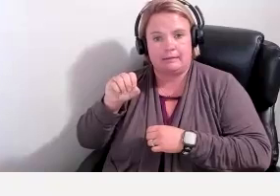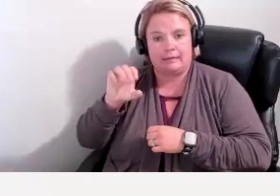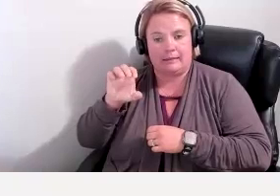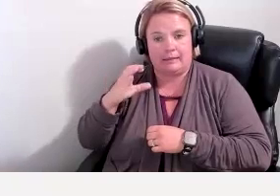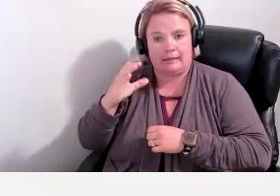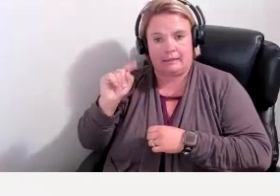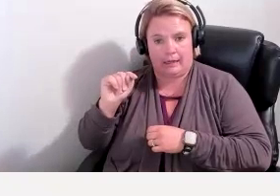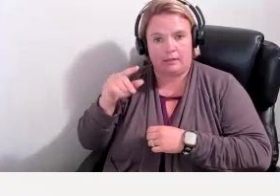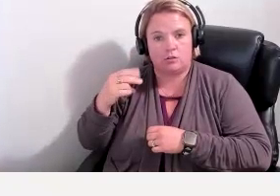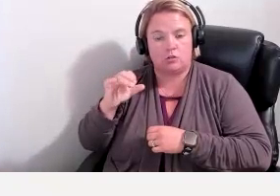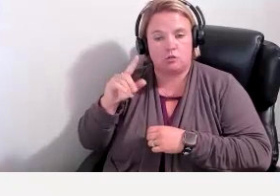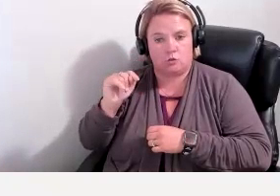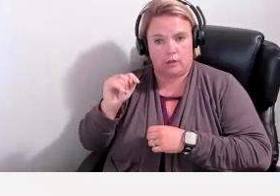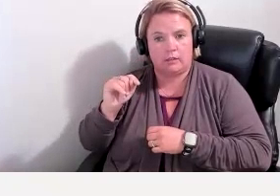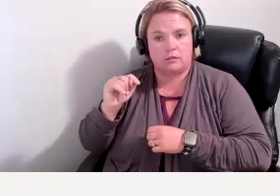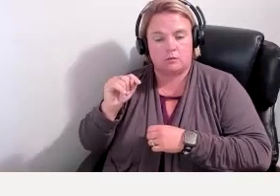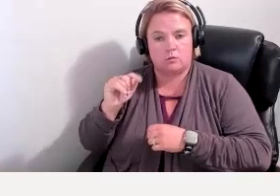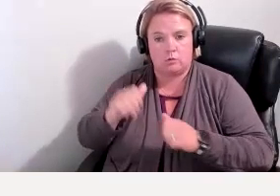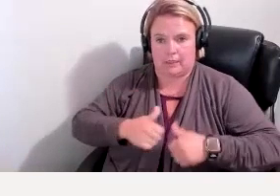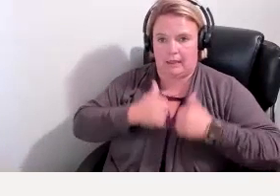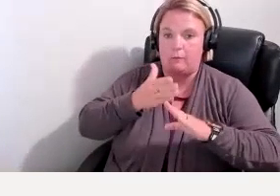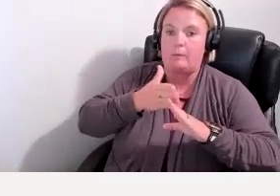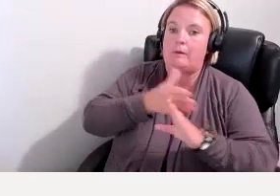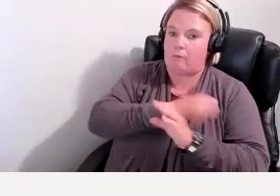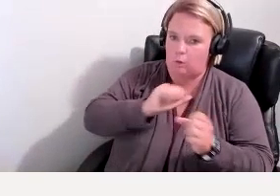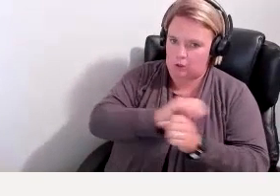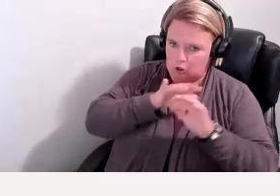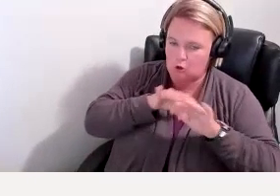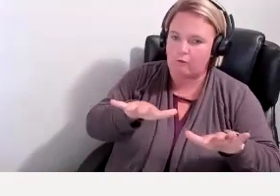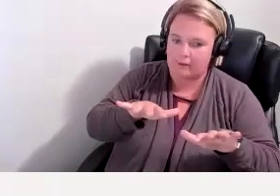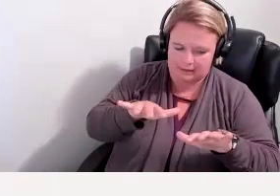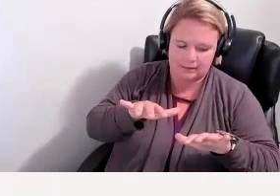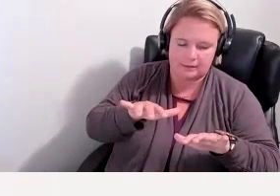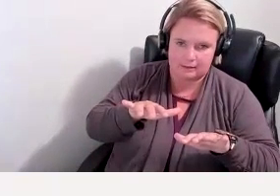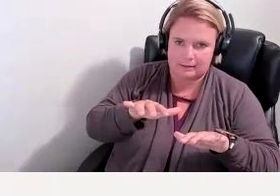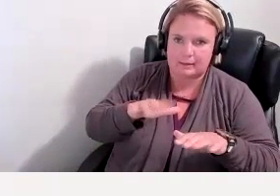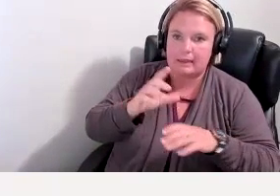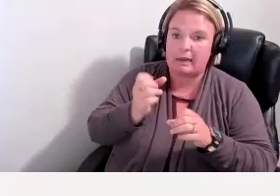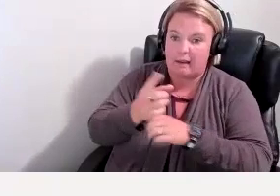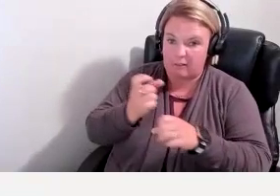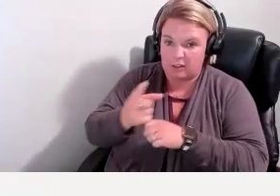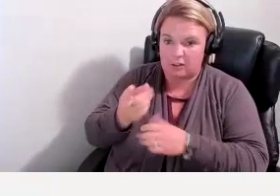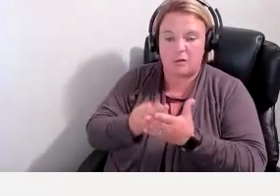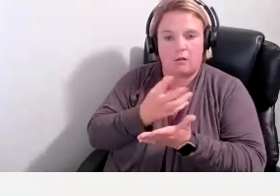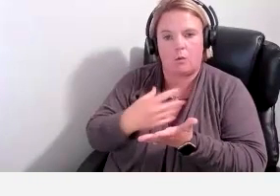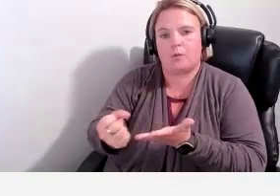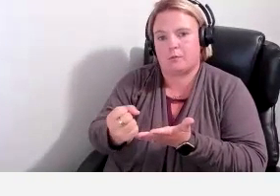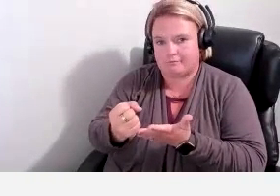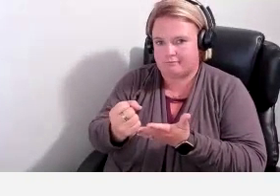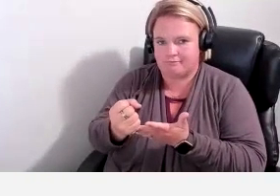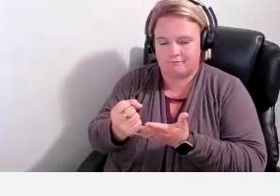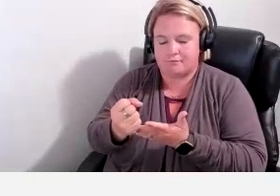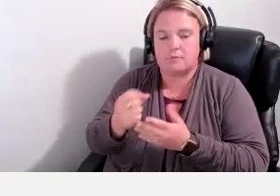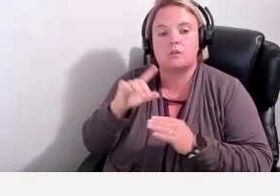DECT grant was alive before COVID. Every year it ran out of money. And so